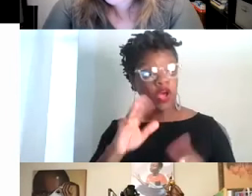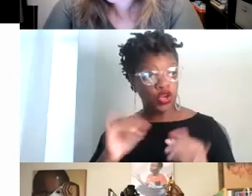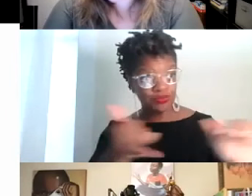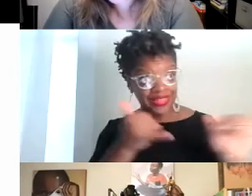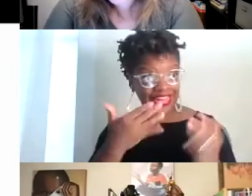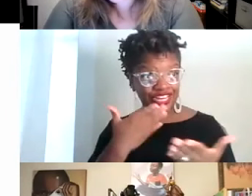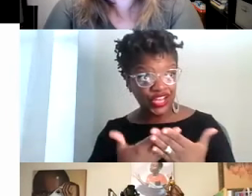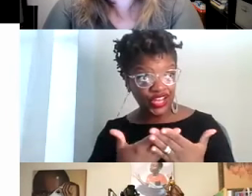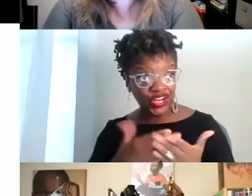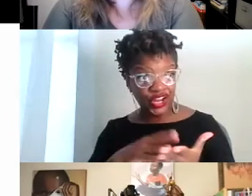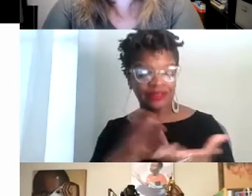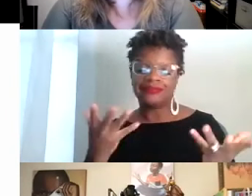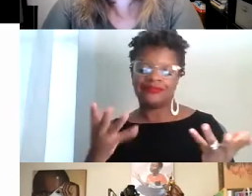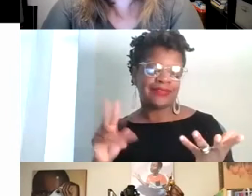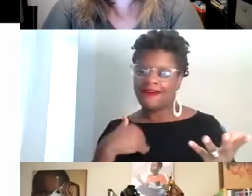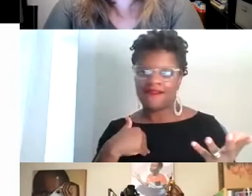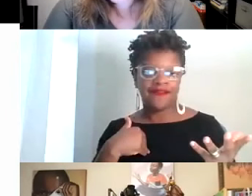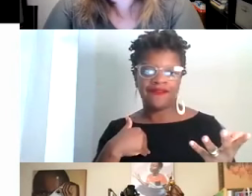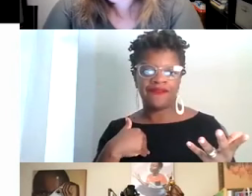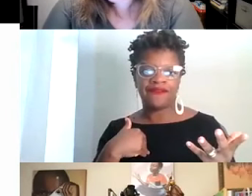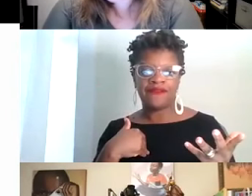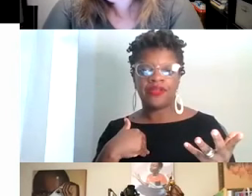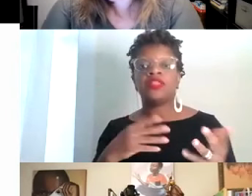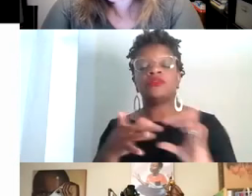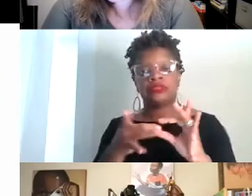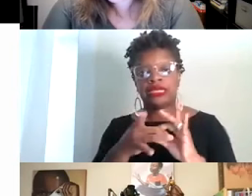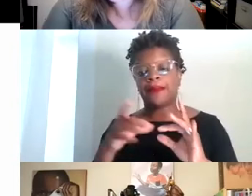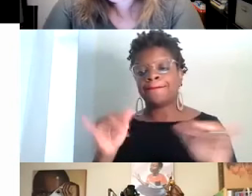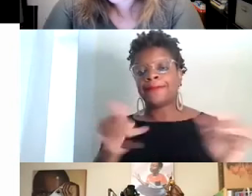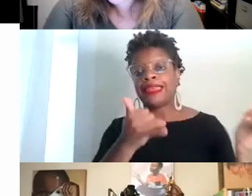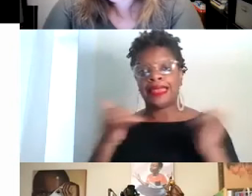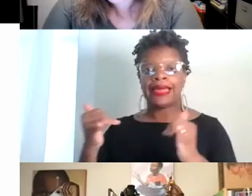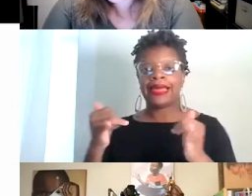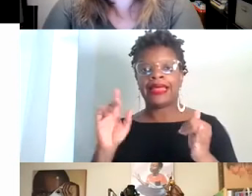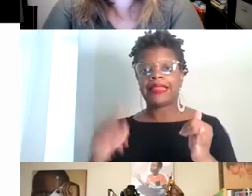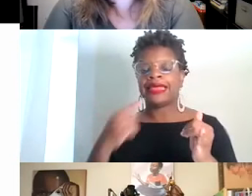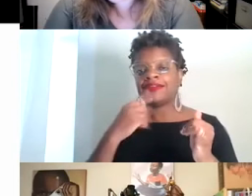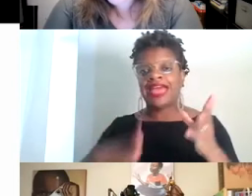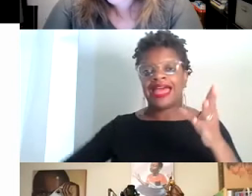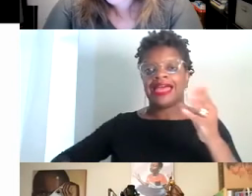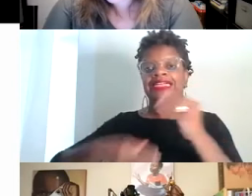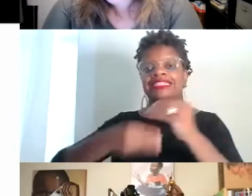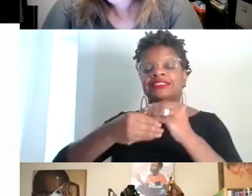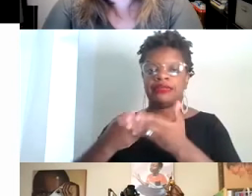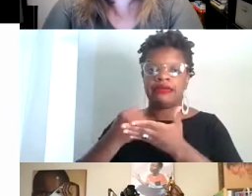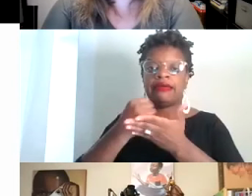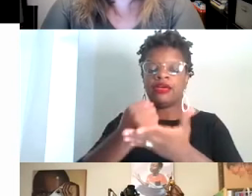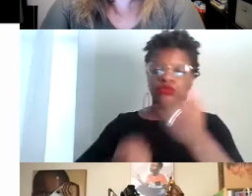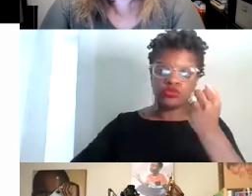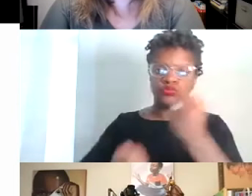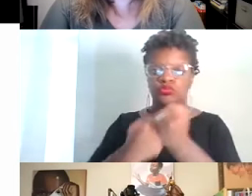with playful learning. Like we said, play is that addition that helps support those